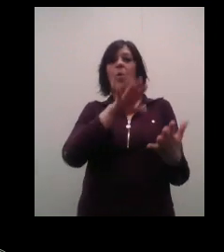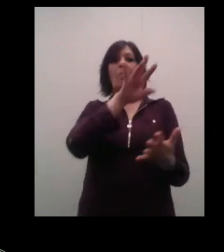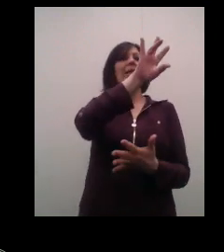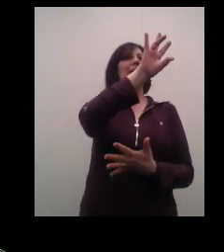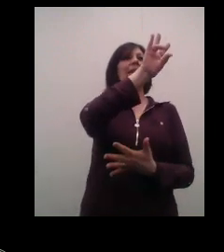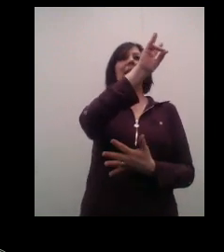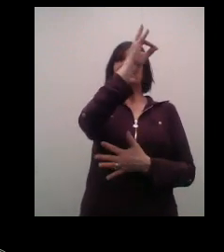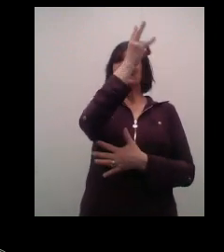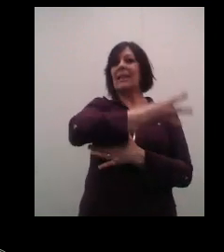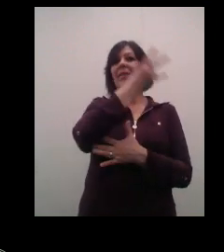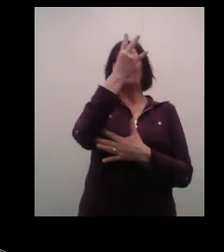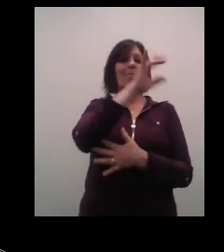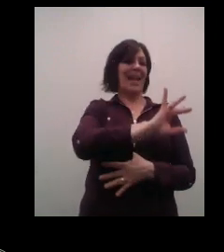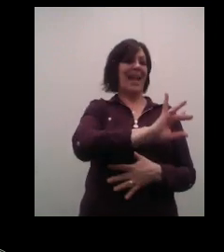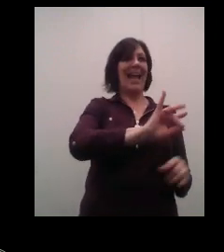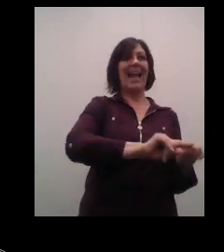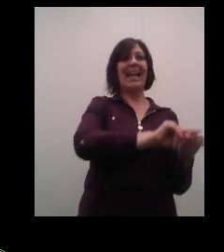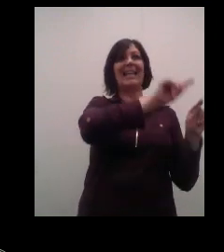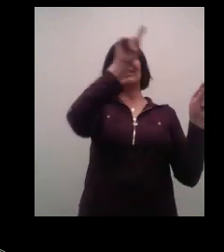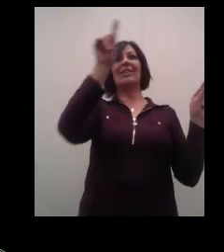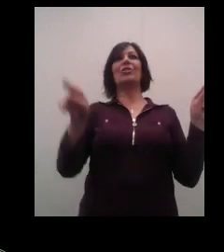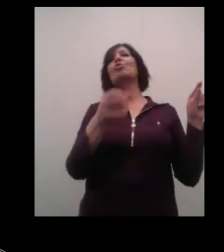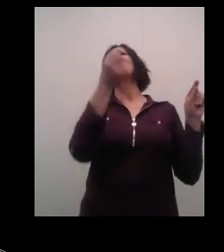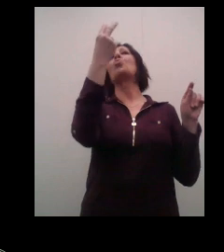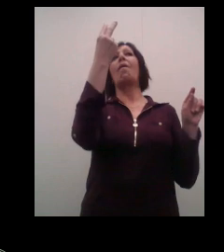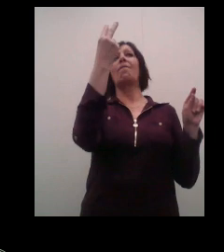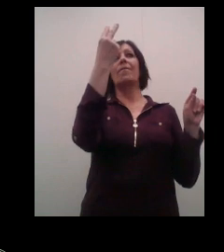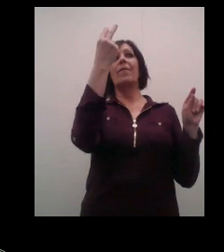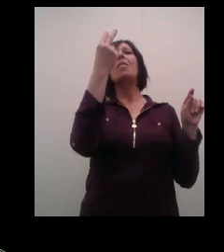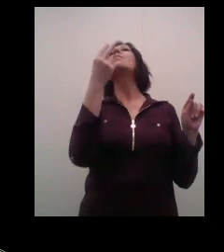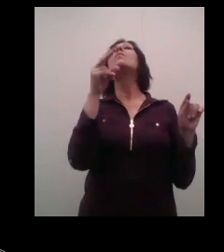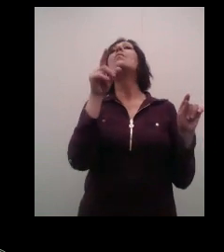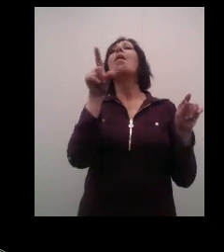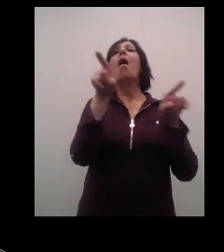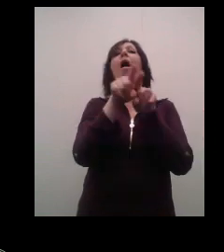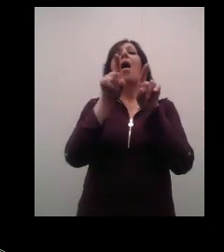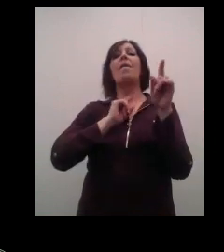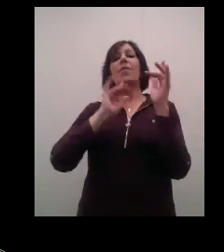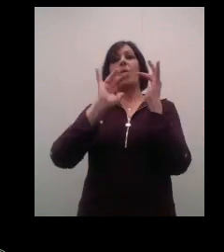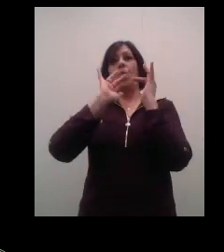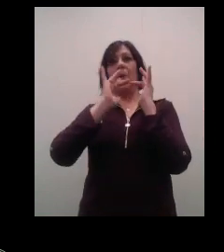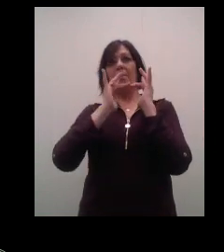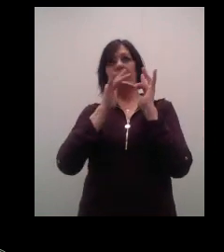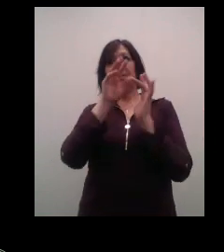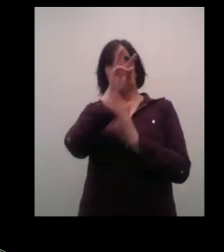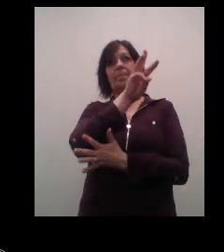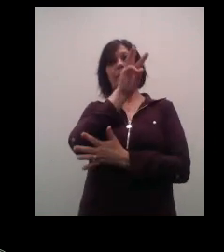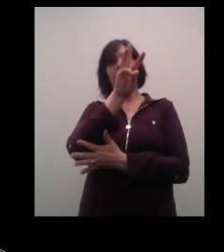a.m. Till 12 a.m. Eastern Standard Time. And there's also a website,